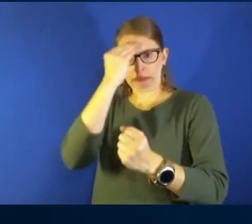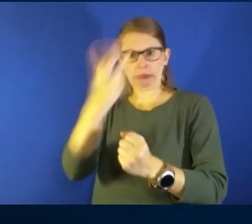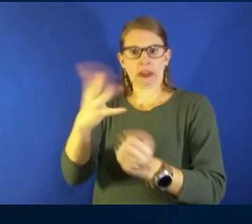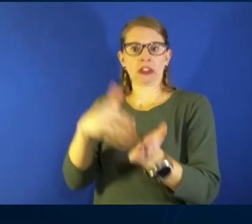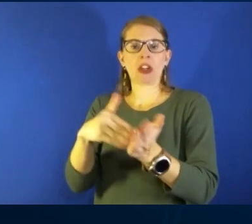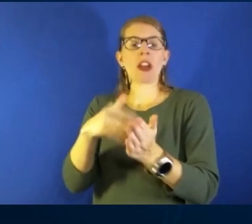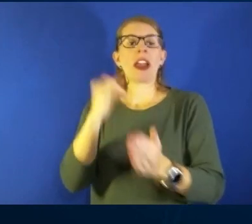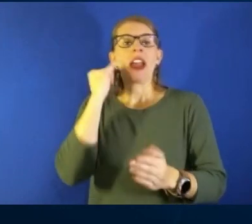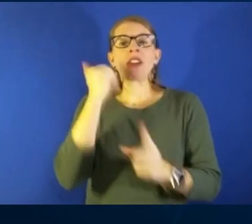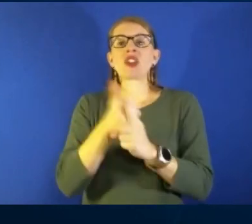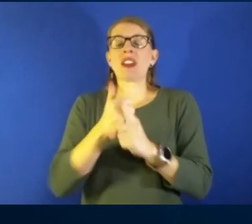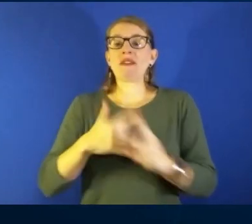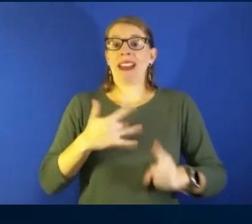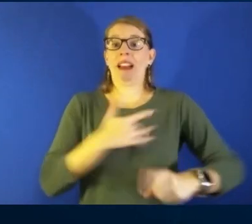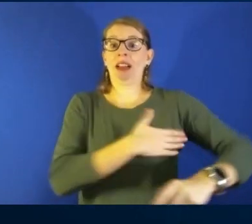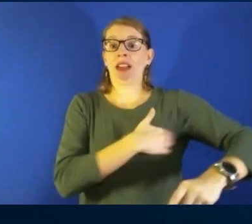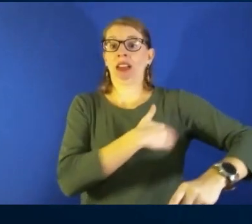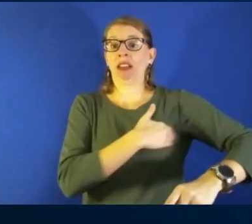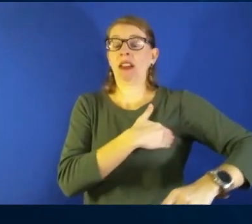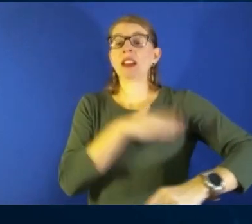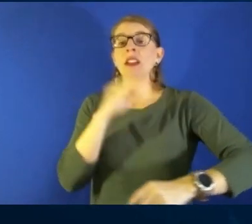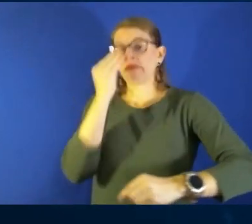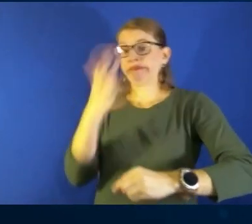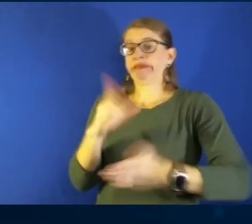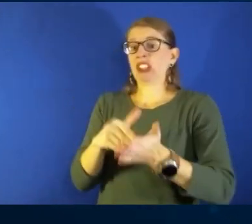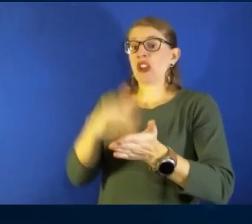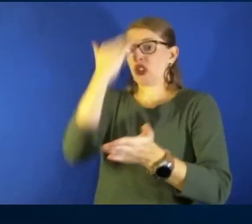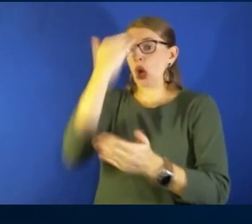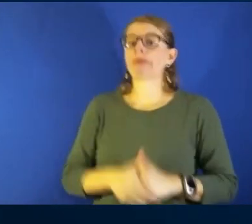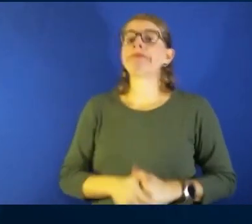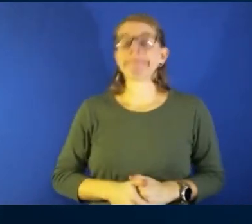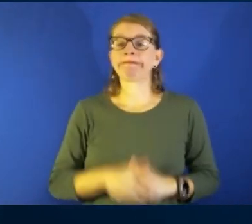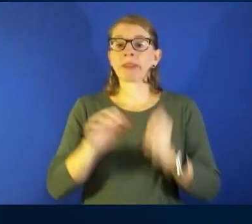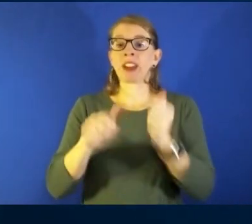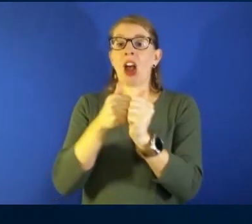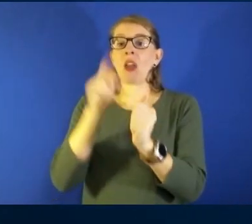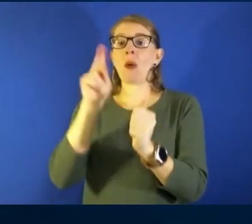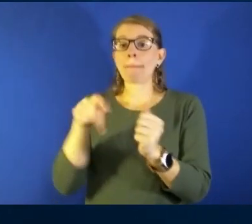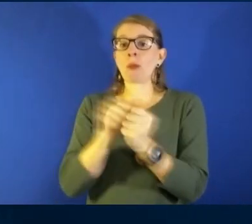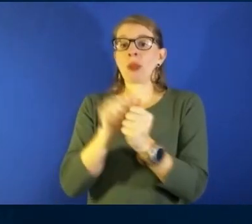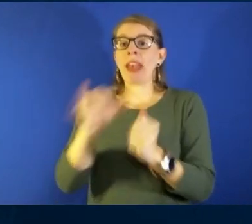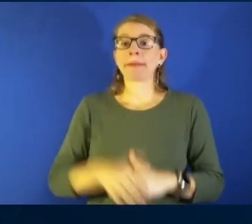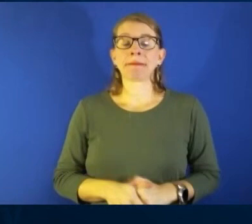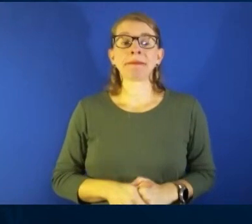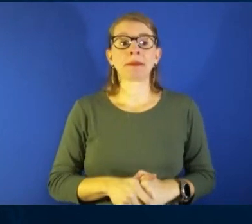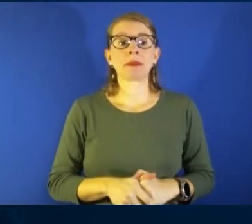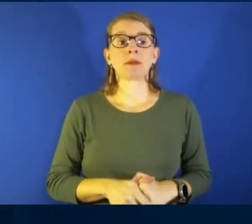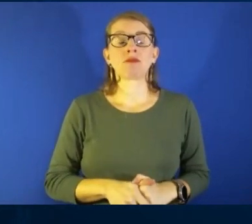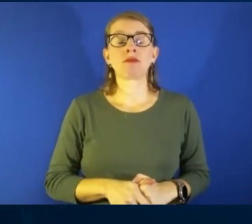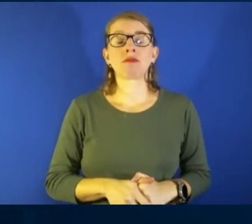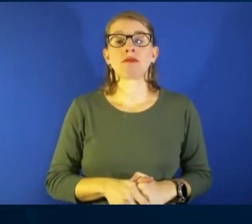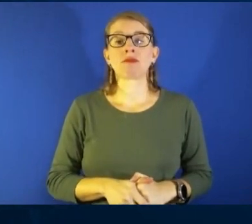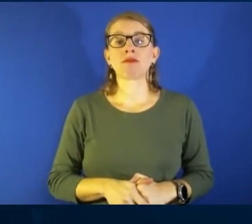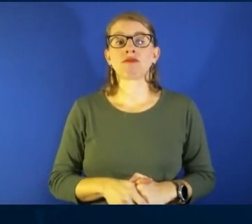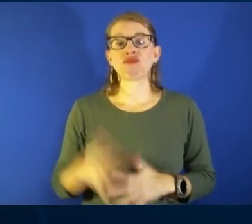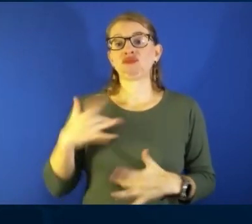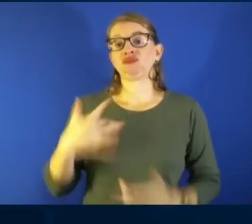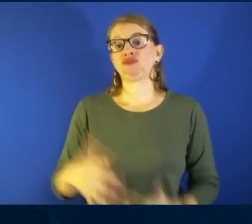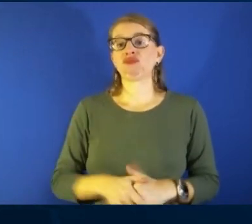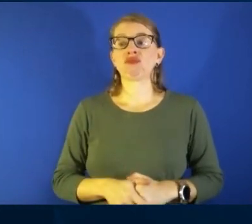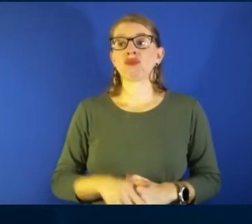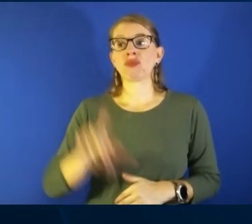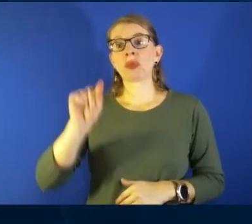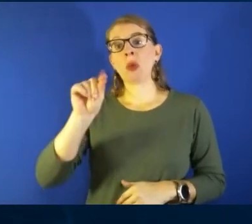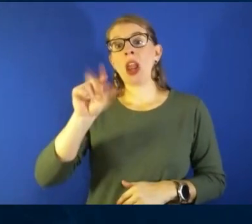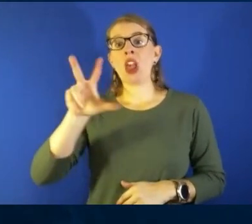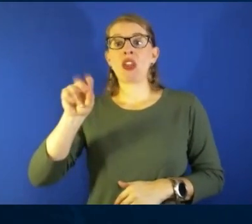should bring to the attention of your physician. Absolutely. And follow up on it. I mean, we have, typically 20 to 30